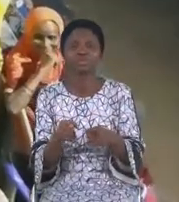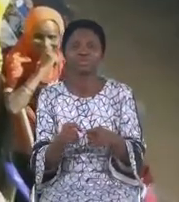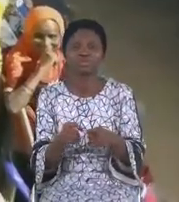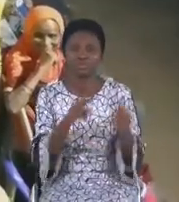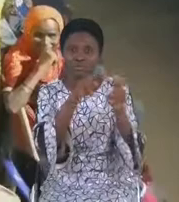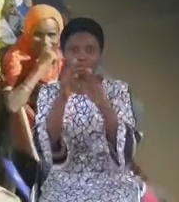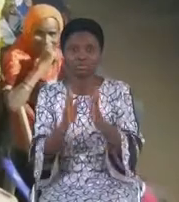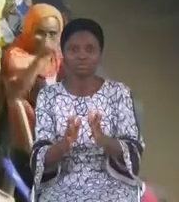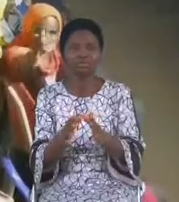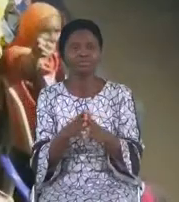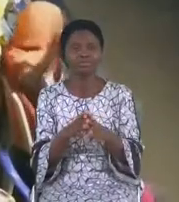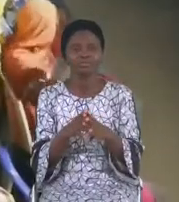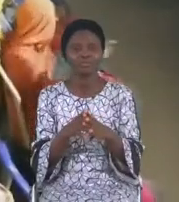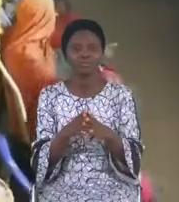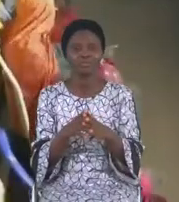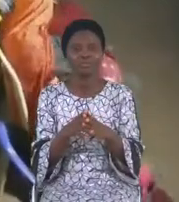late counselors